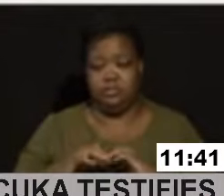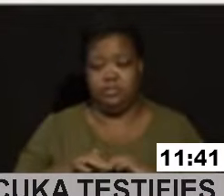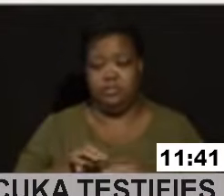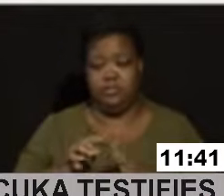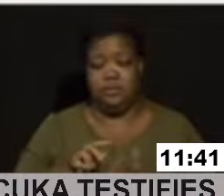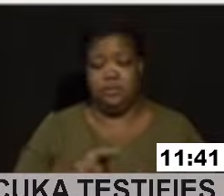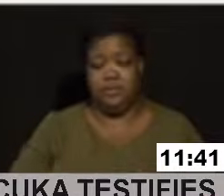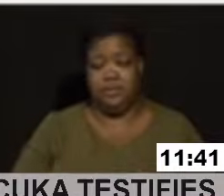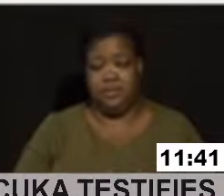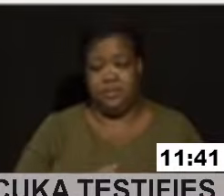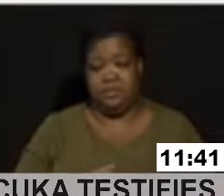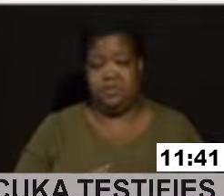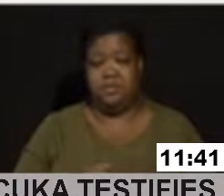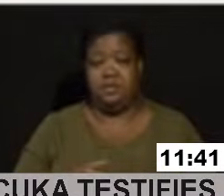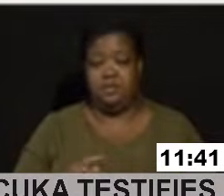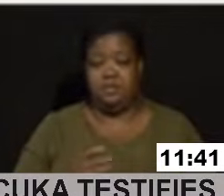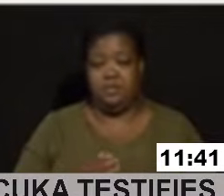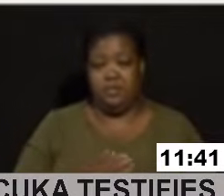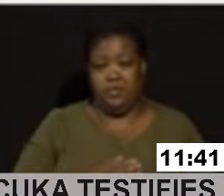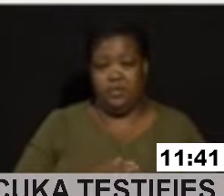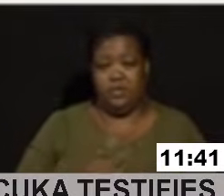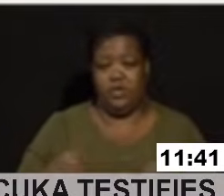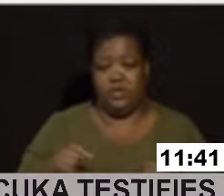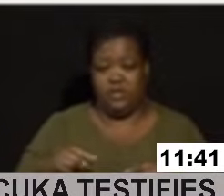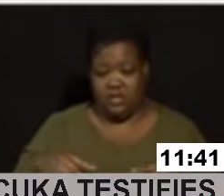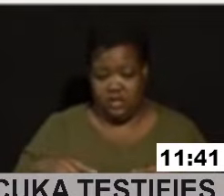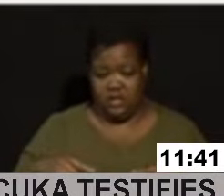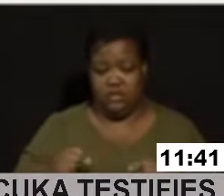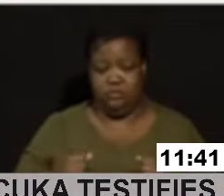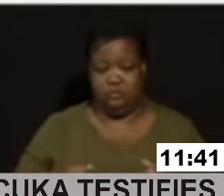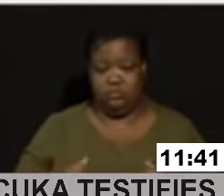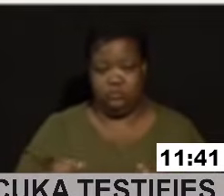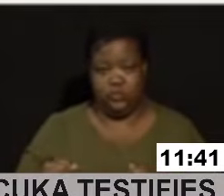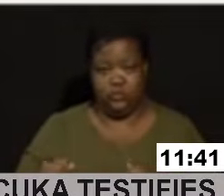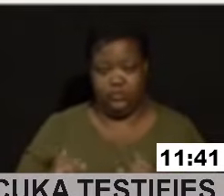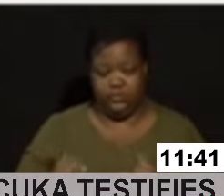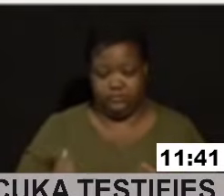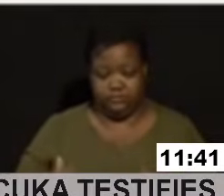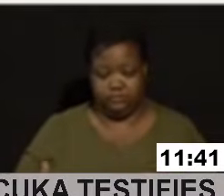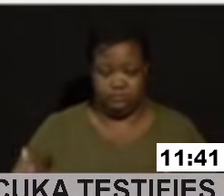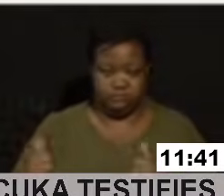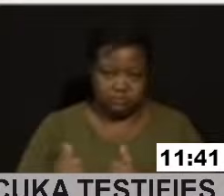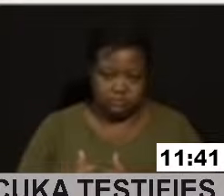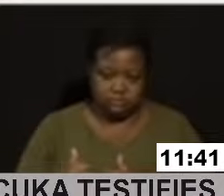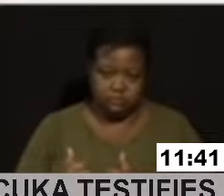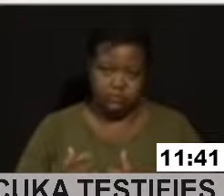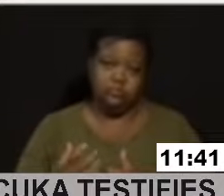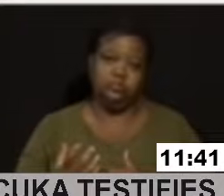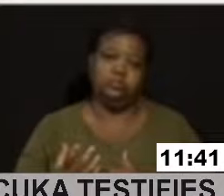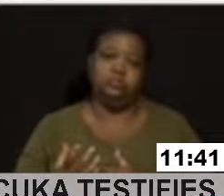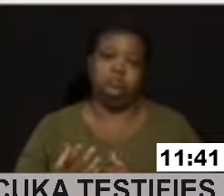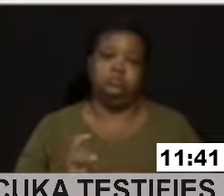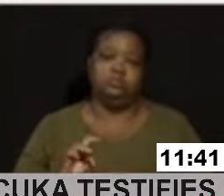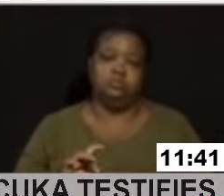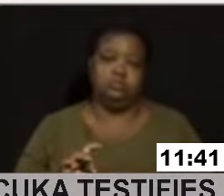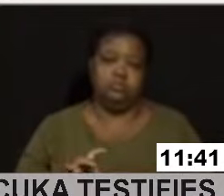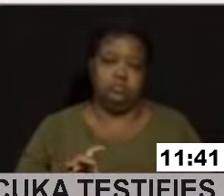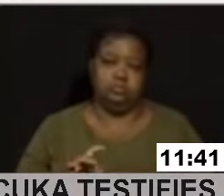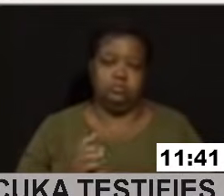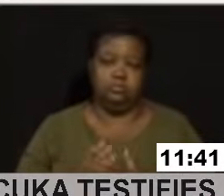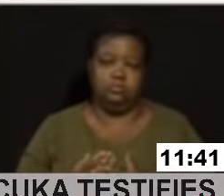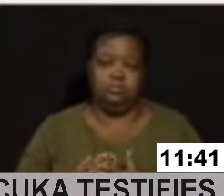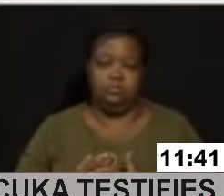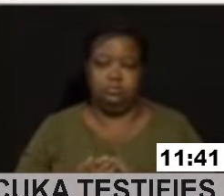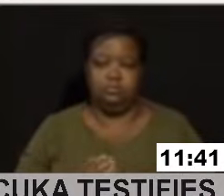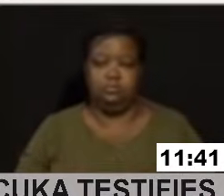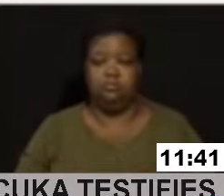that we contribute to it. And so we created that capacity in my office. So